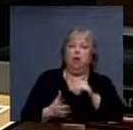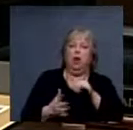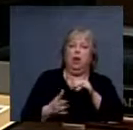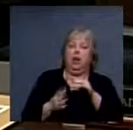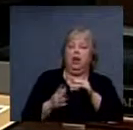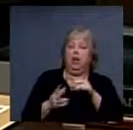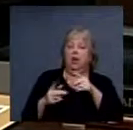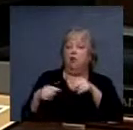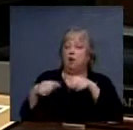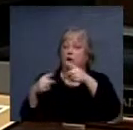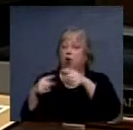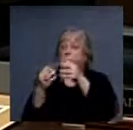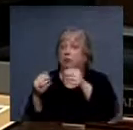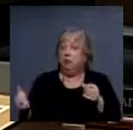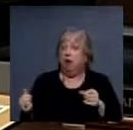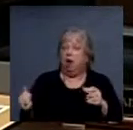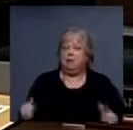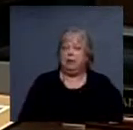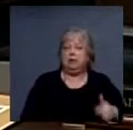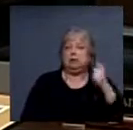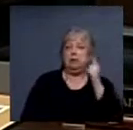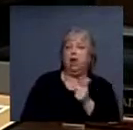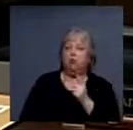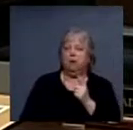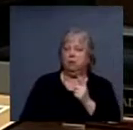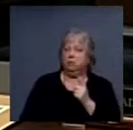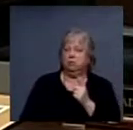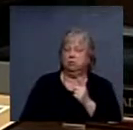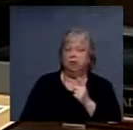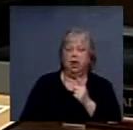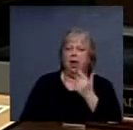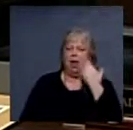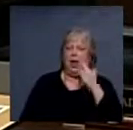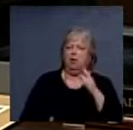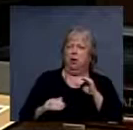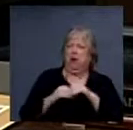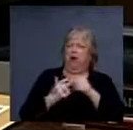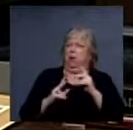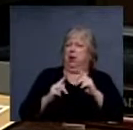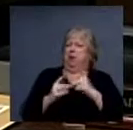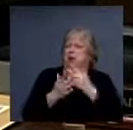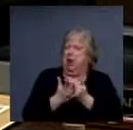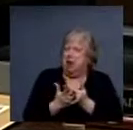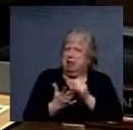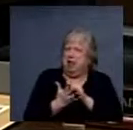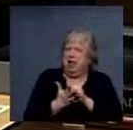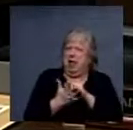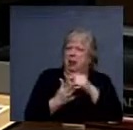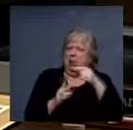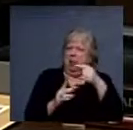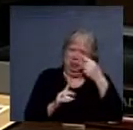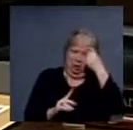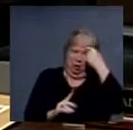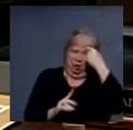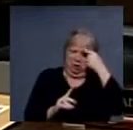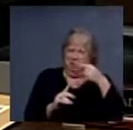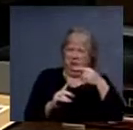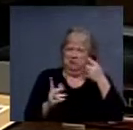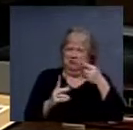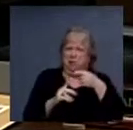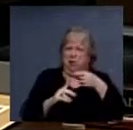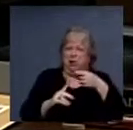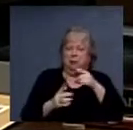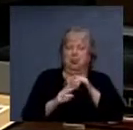argument is with a firearm. And I don't know how we got, or people got to that point, but it is another issue